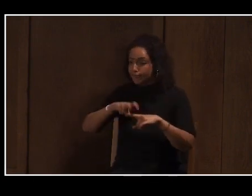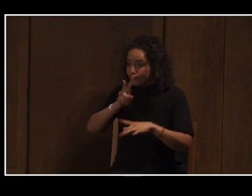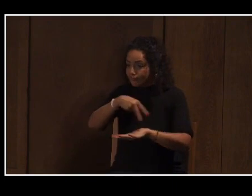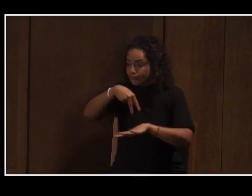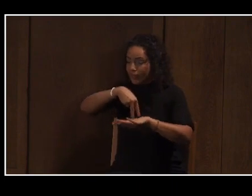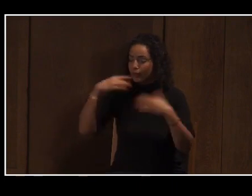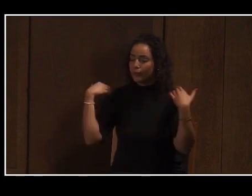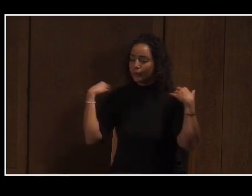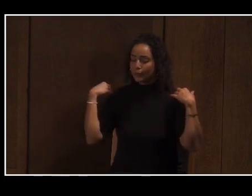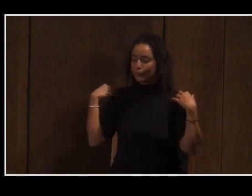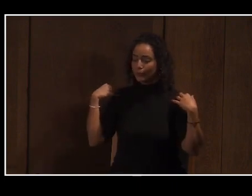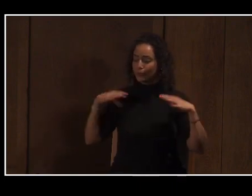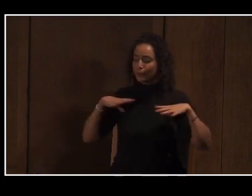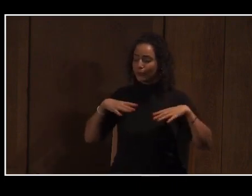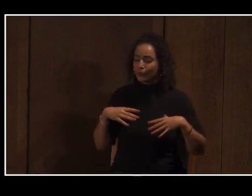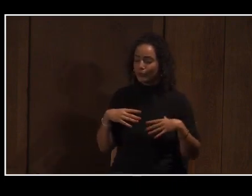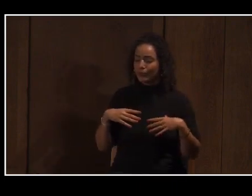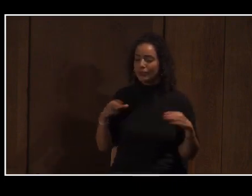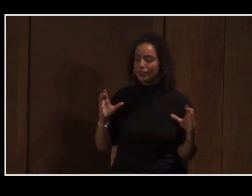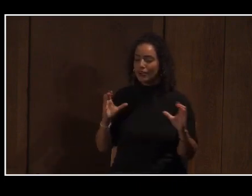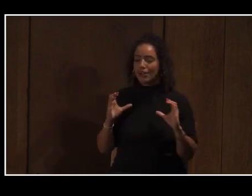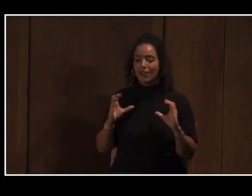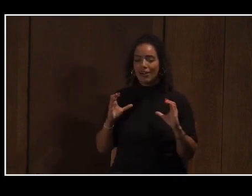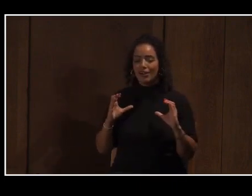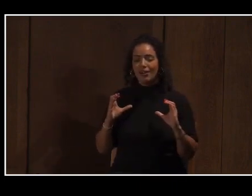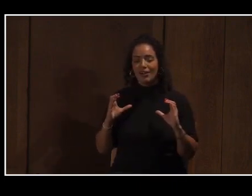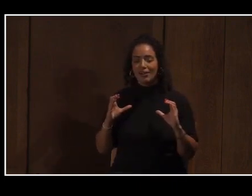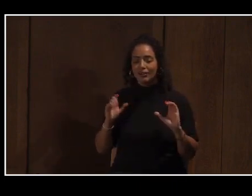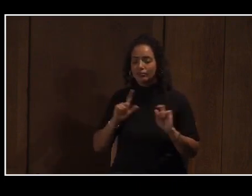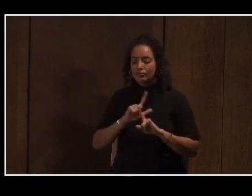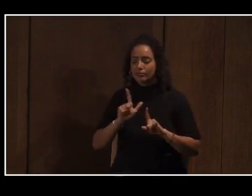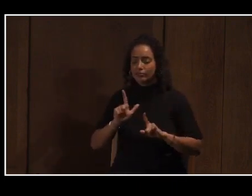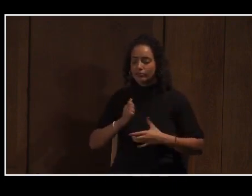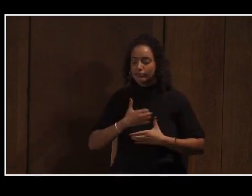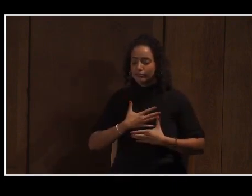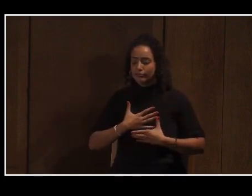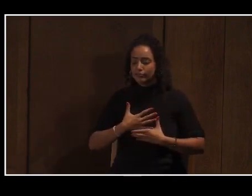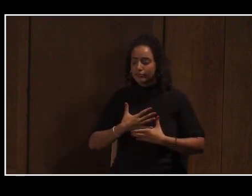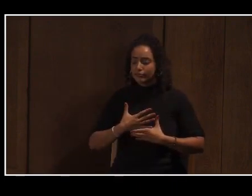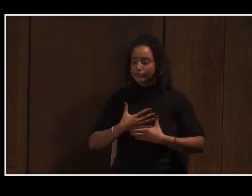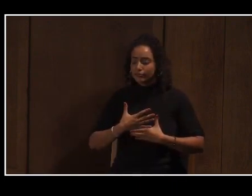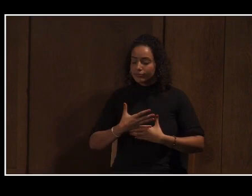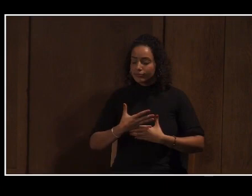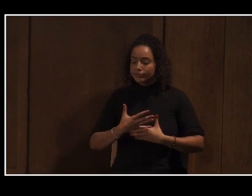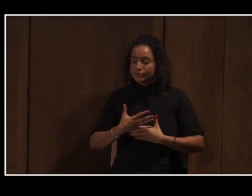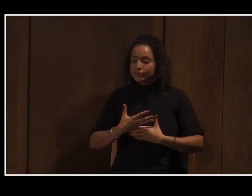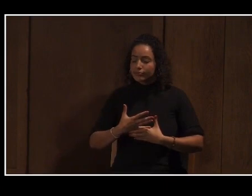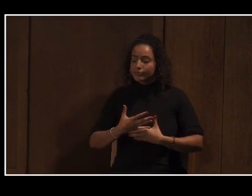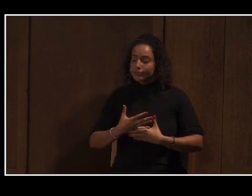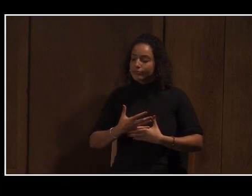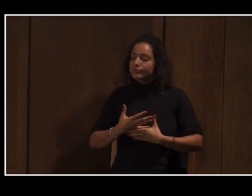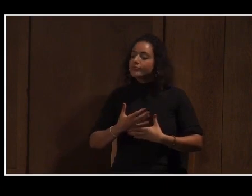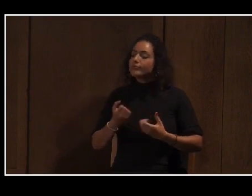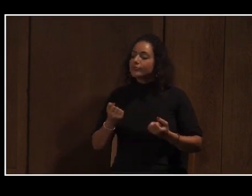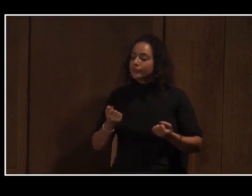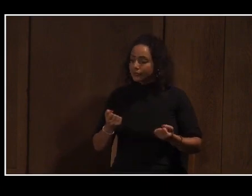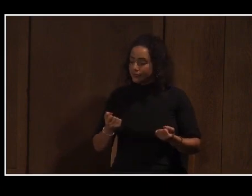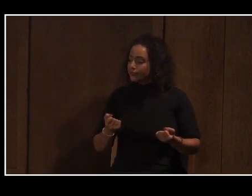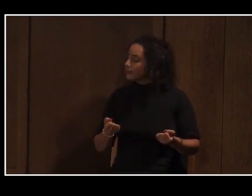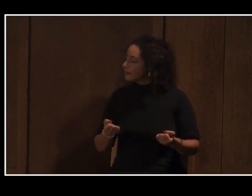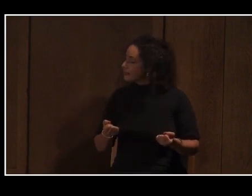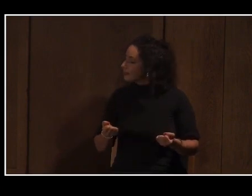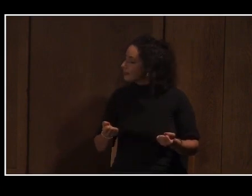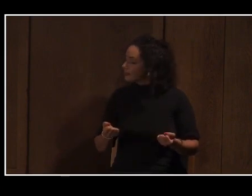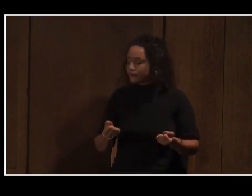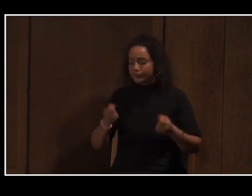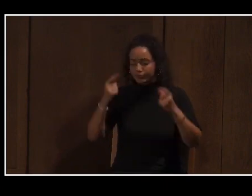standing. Just take a breath And we're going to be